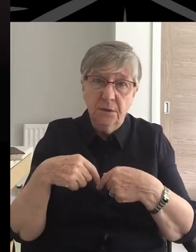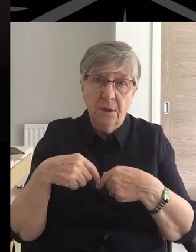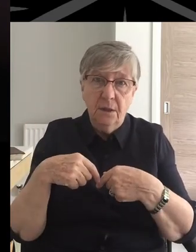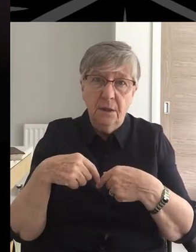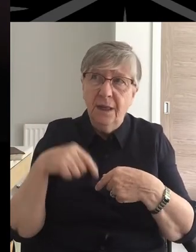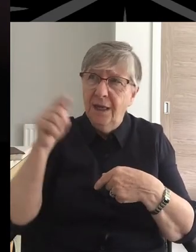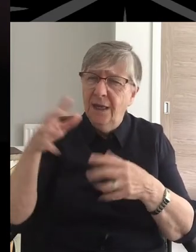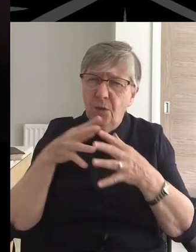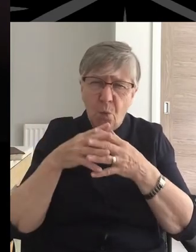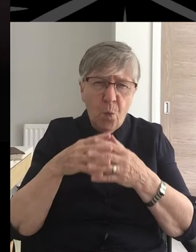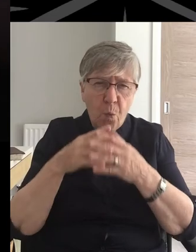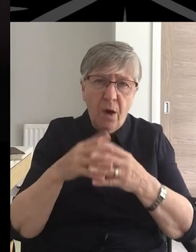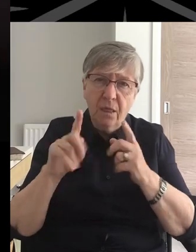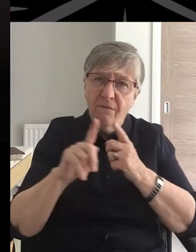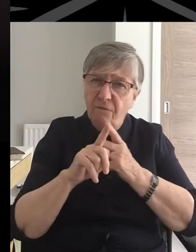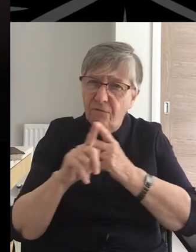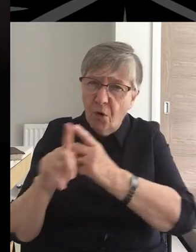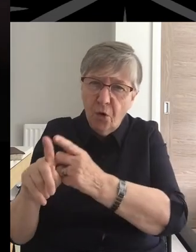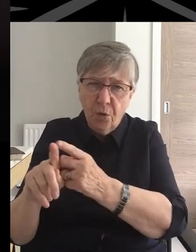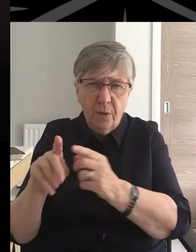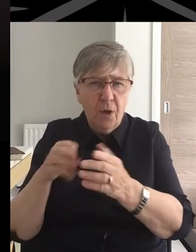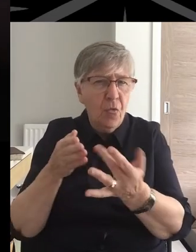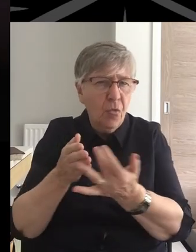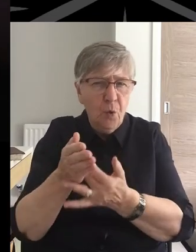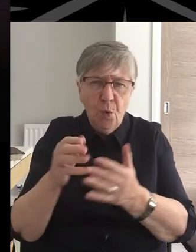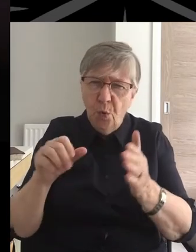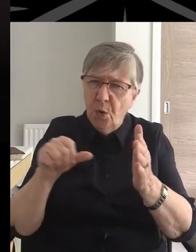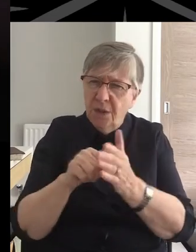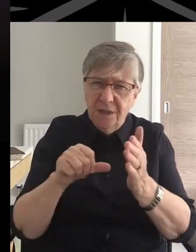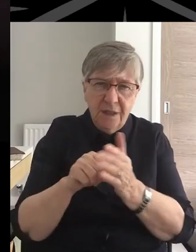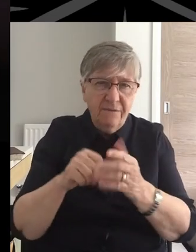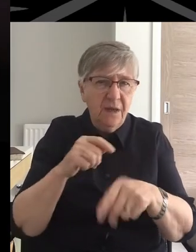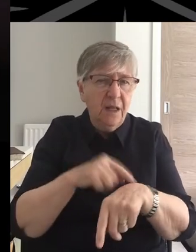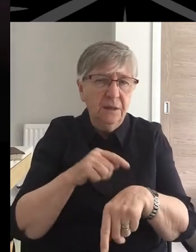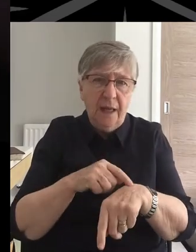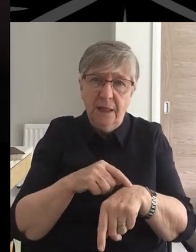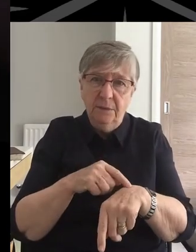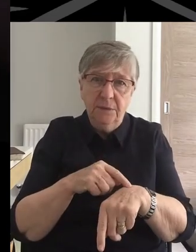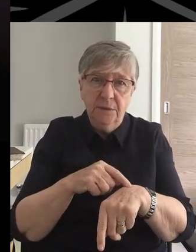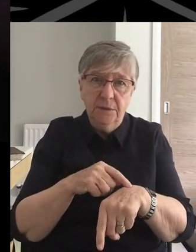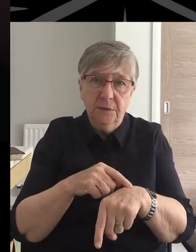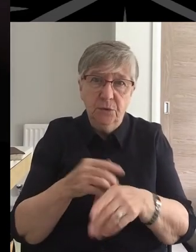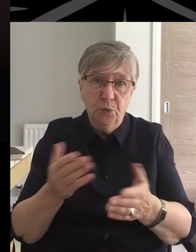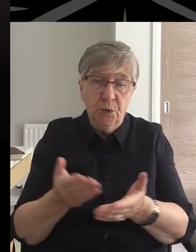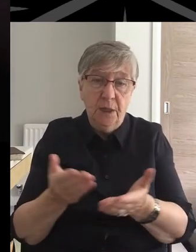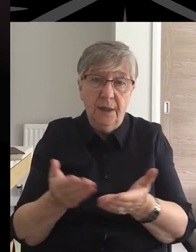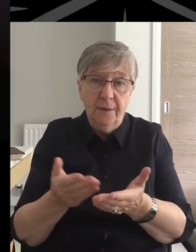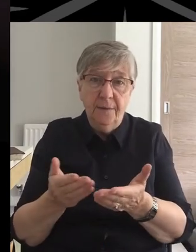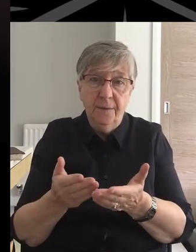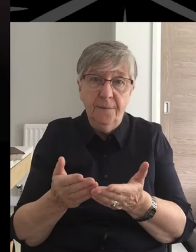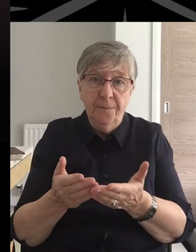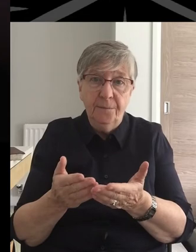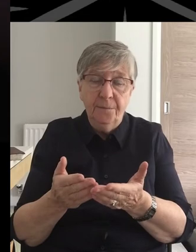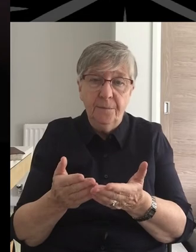and who is worth following through the scorpions and the briars and whatever else that means for us today.